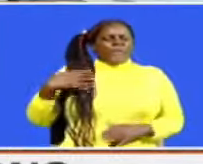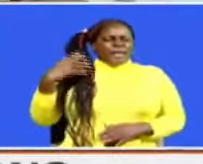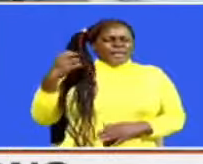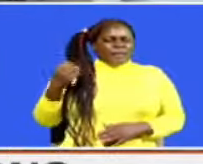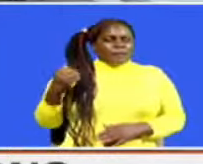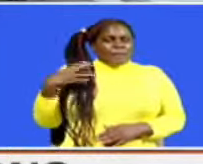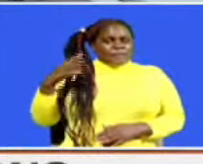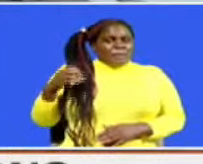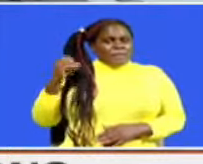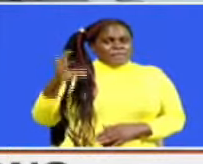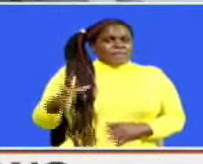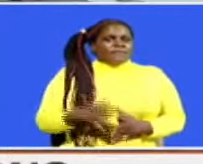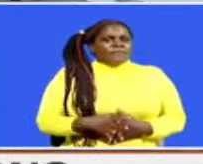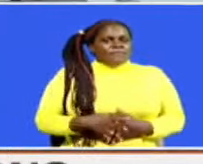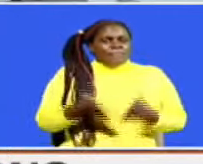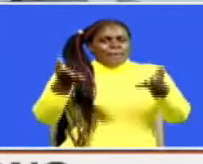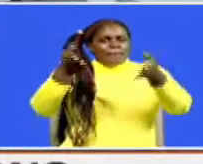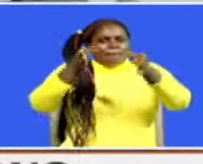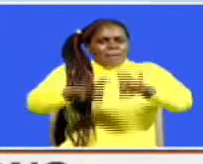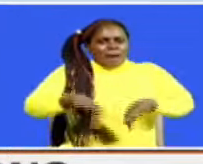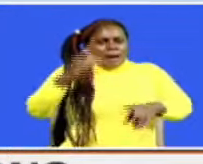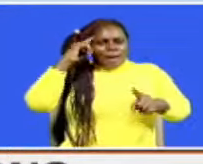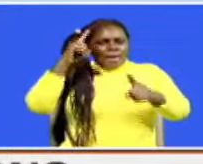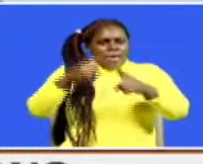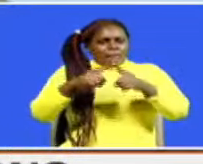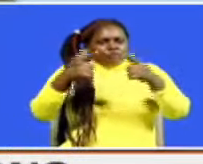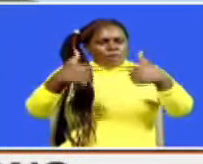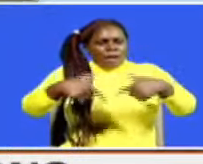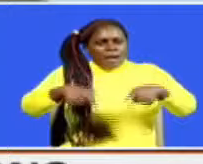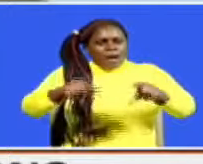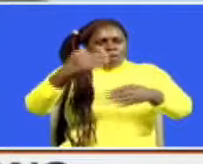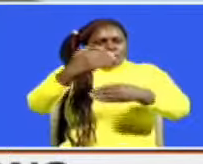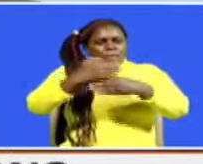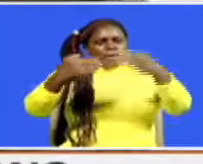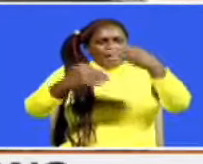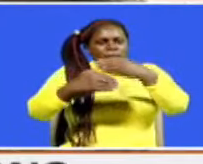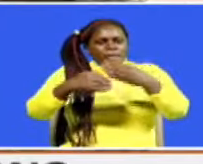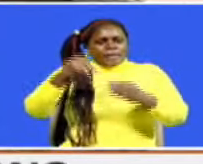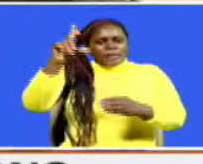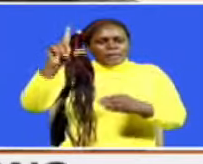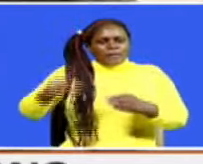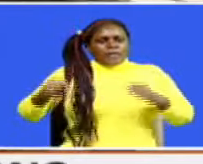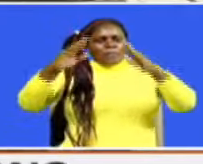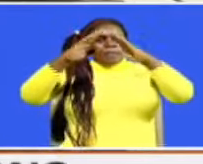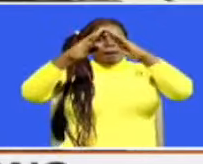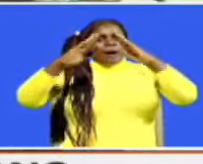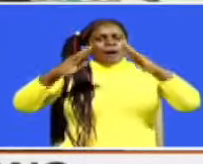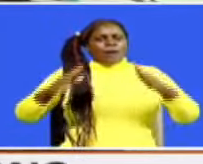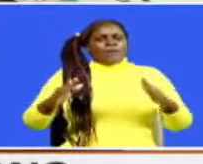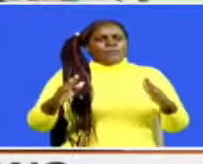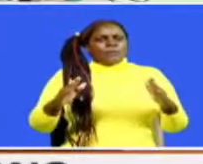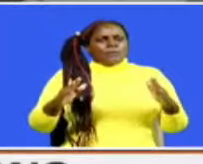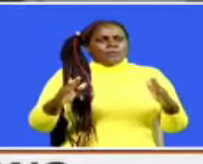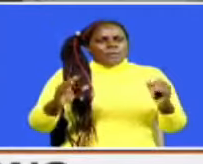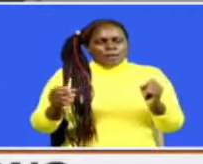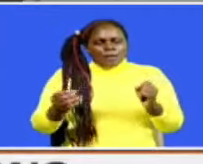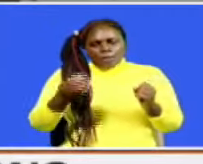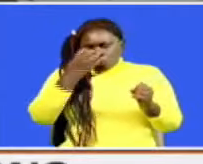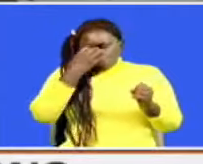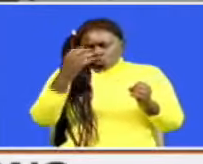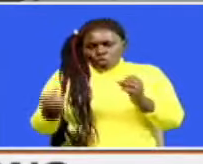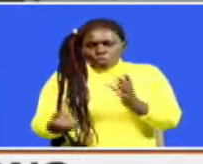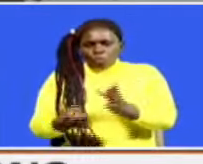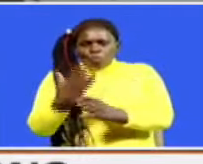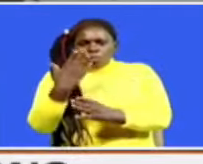property. The demolition is meant to create space for the construction of affordable housing units launched by President William